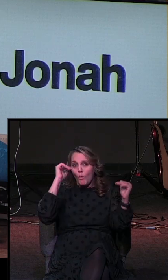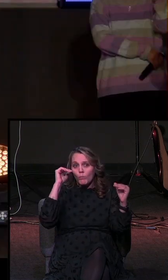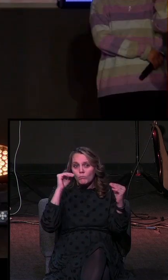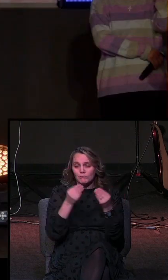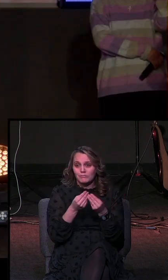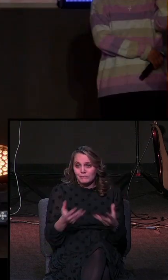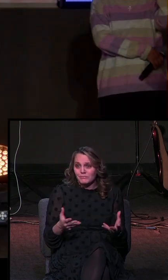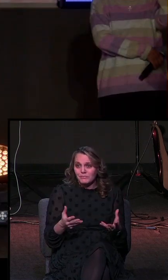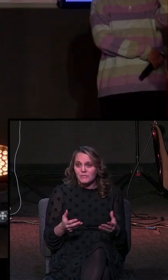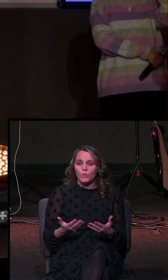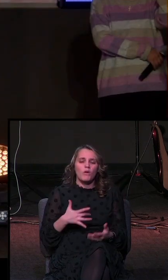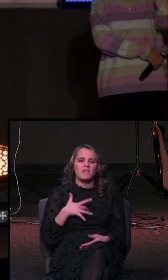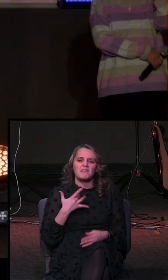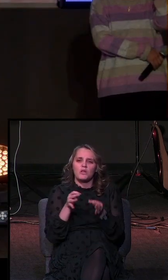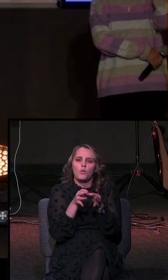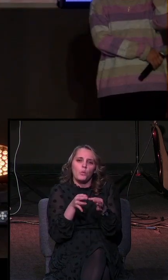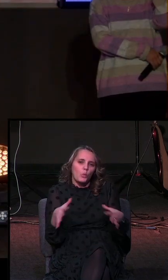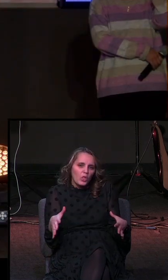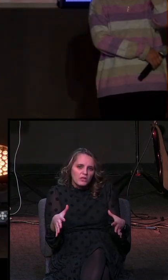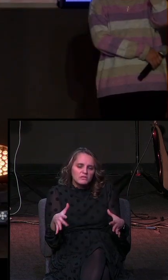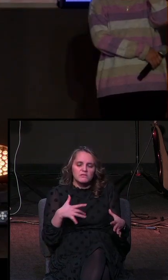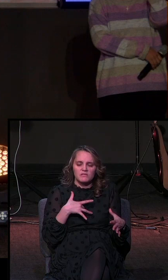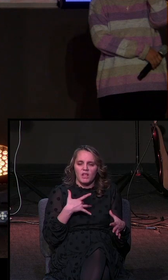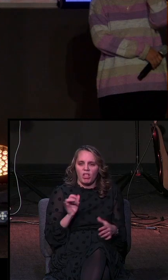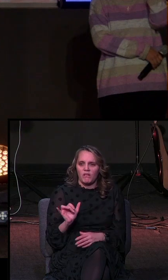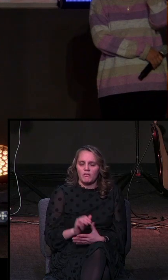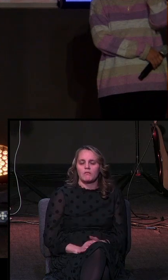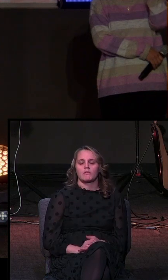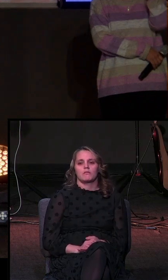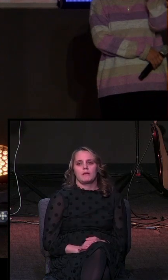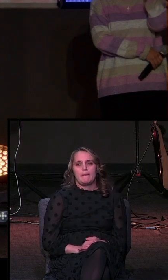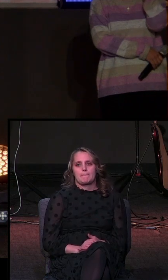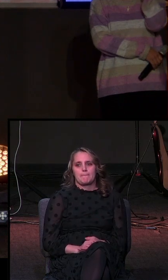What worthless felt like?